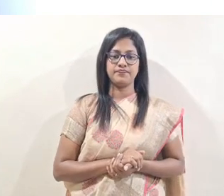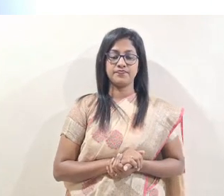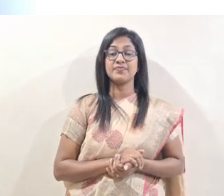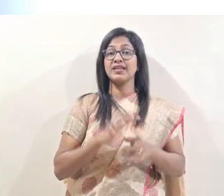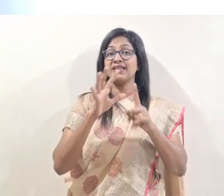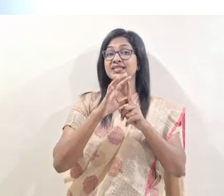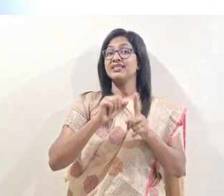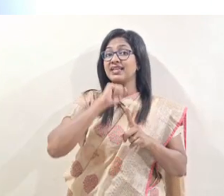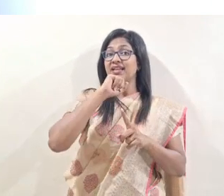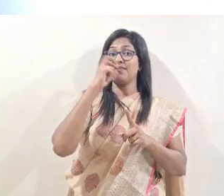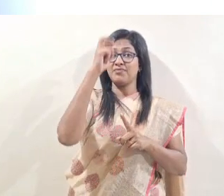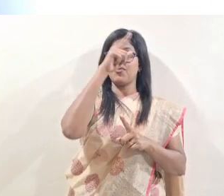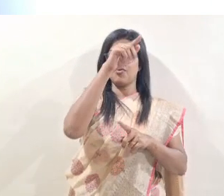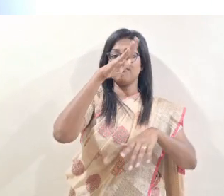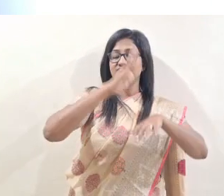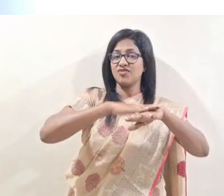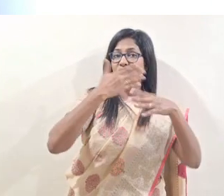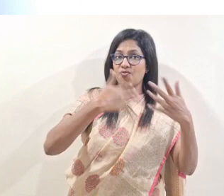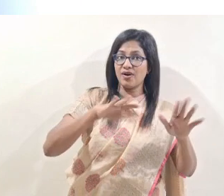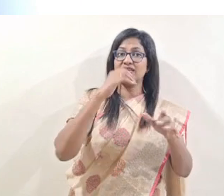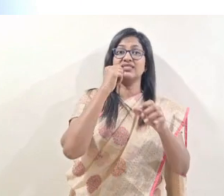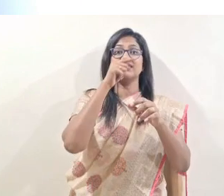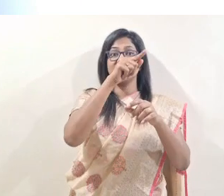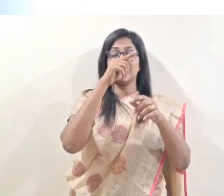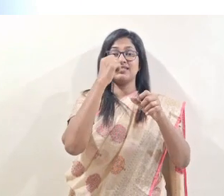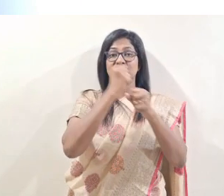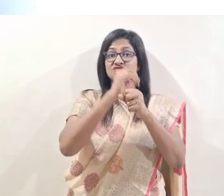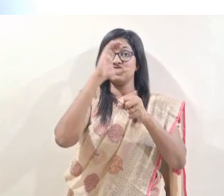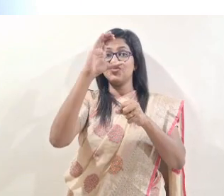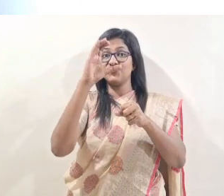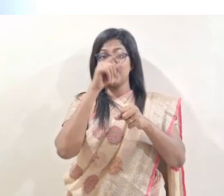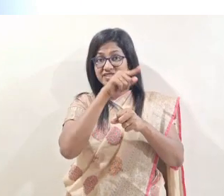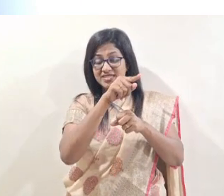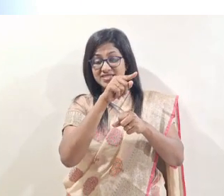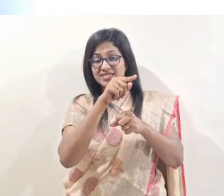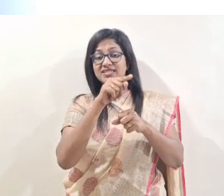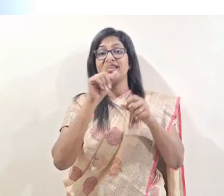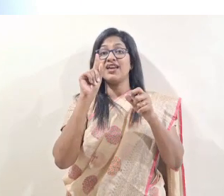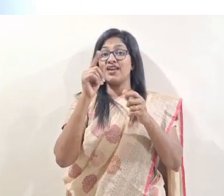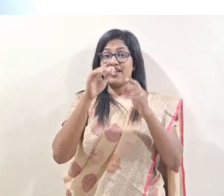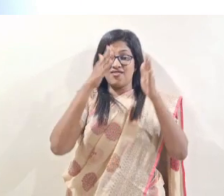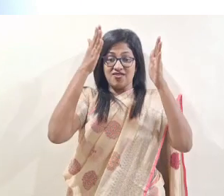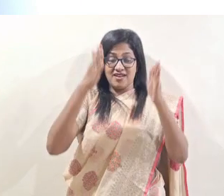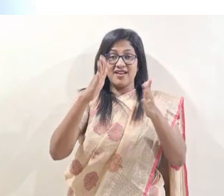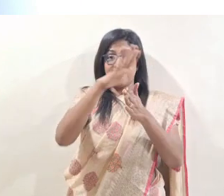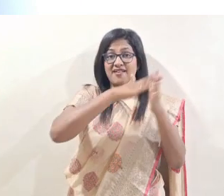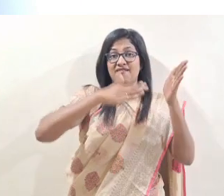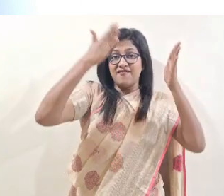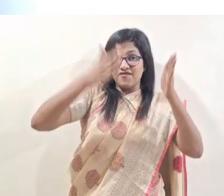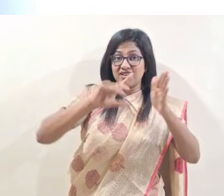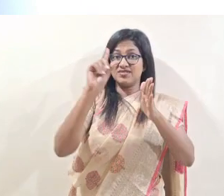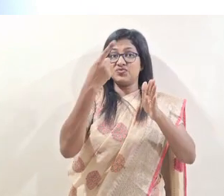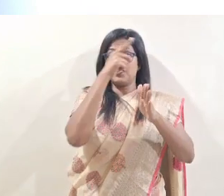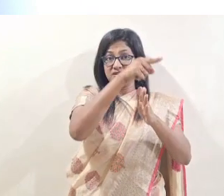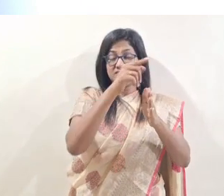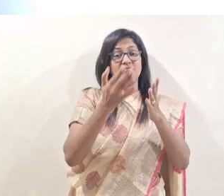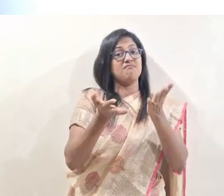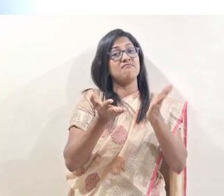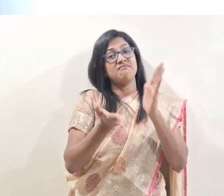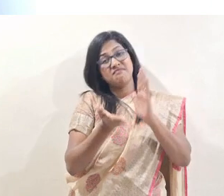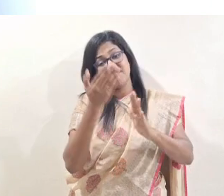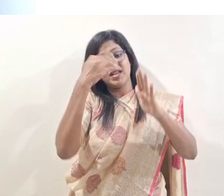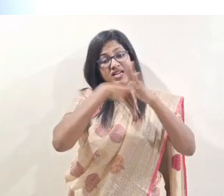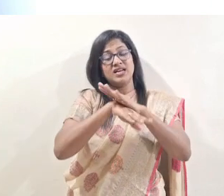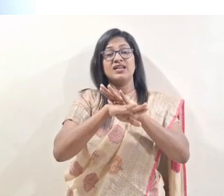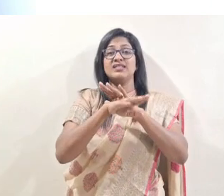Delhi Metro did it. The GC of the RS of the phase 1 did a lot of